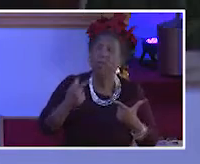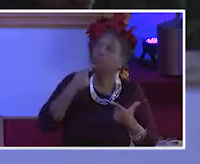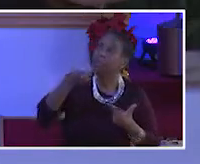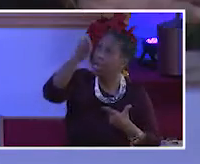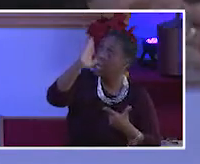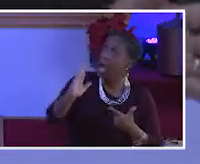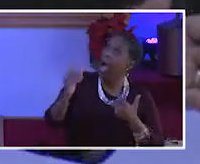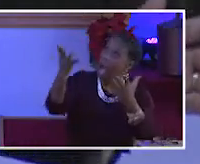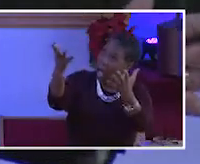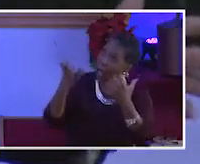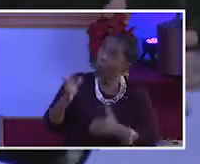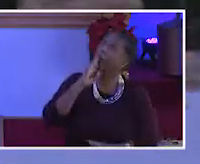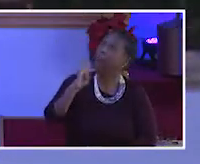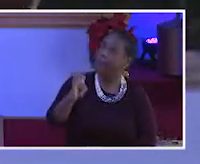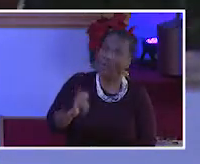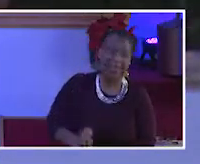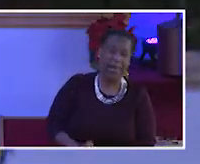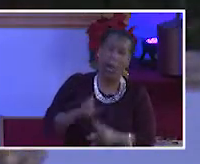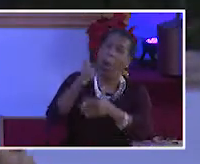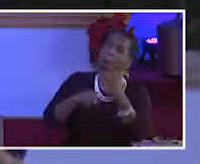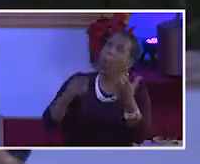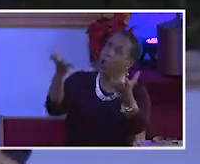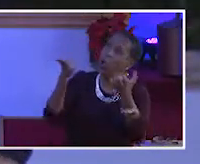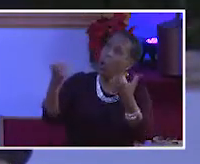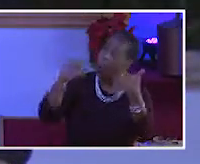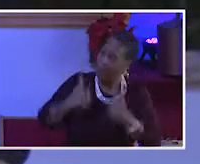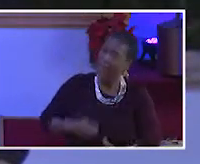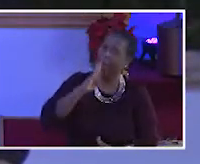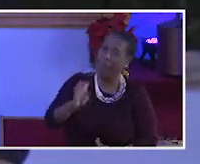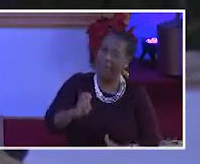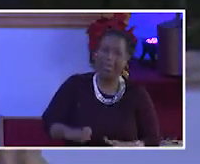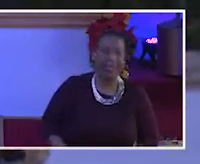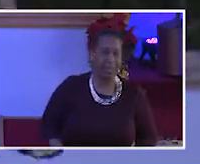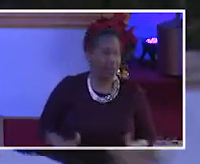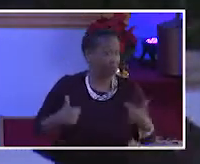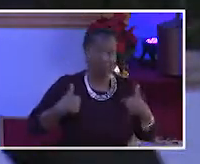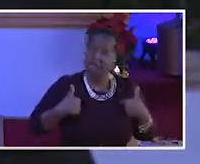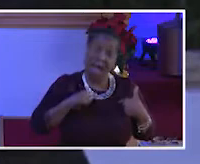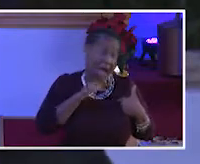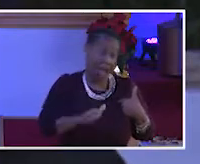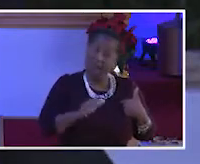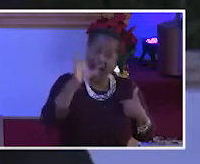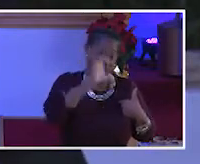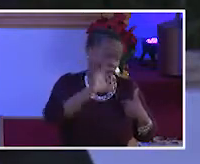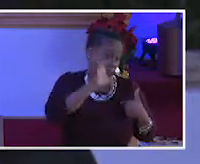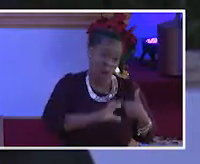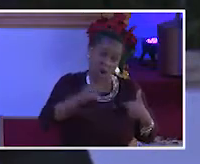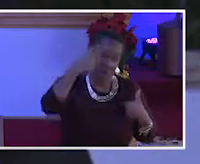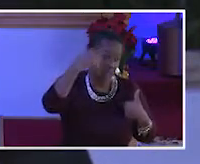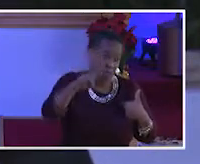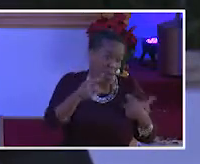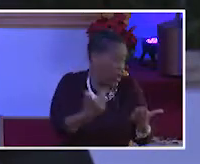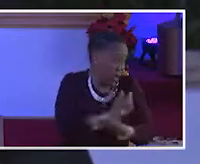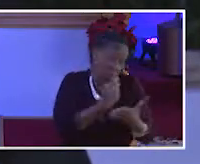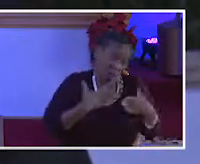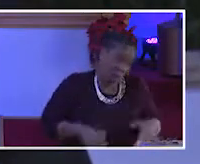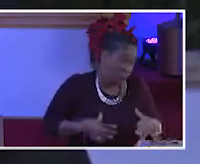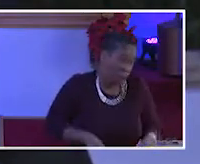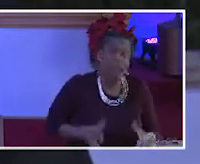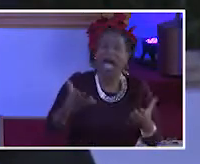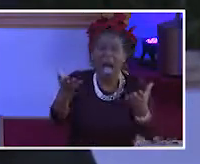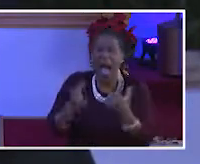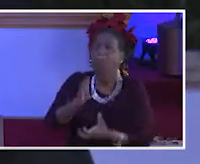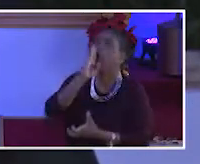really want to be what you want me to be? I'm not looking for some new clothes. I just want to